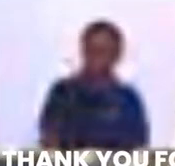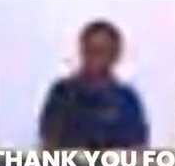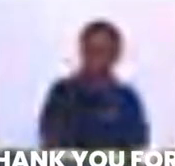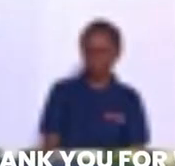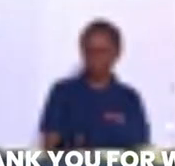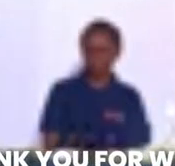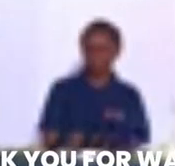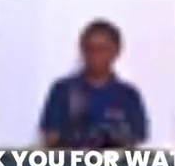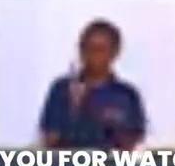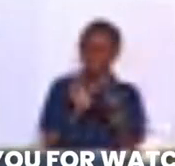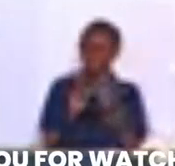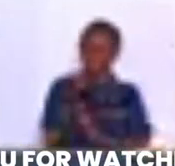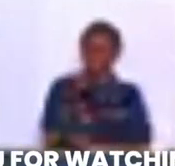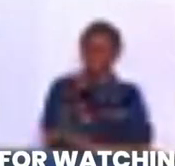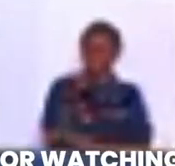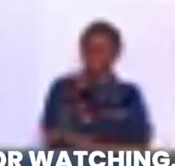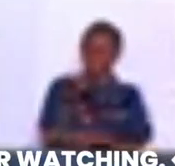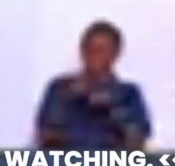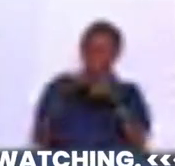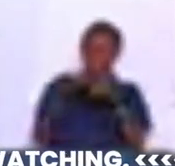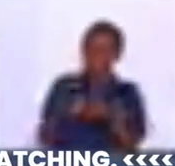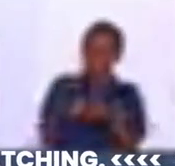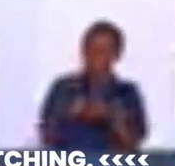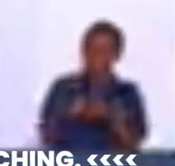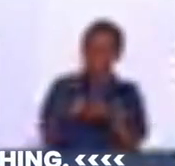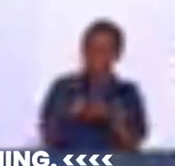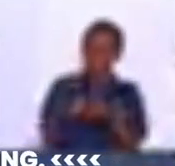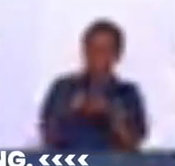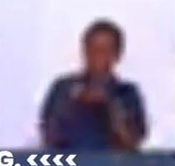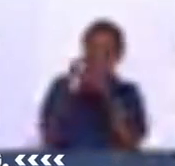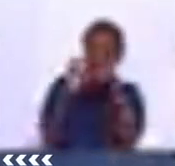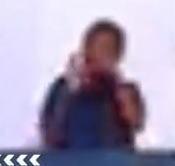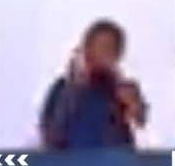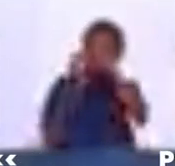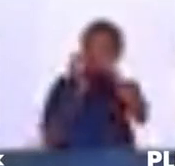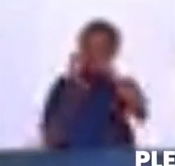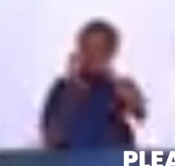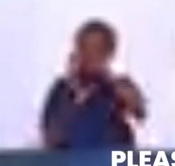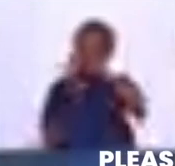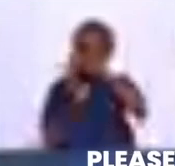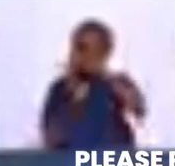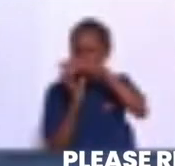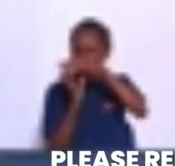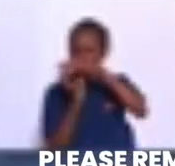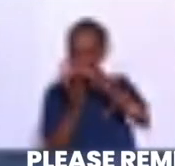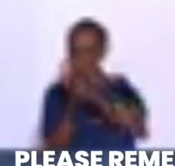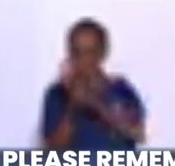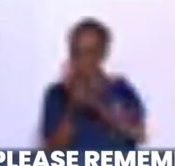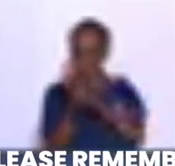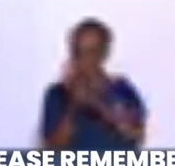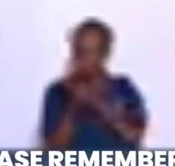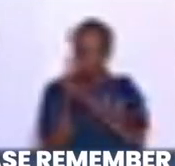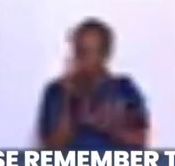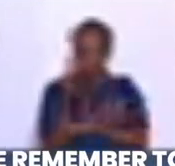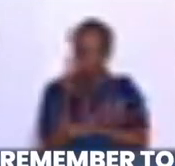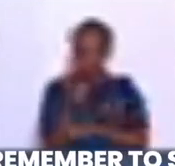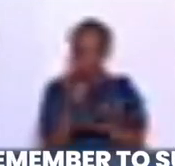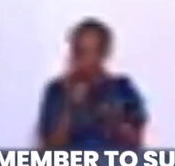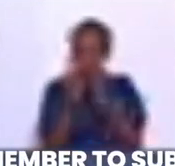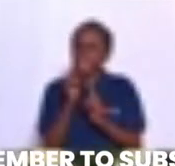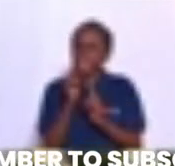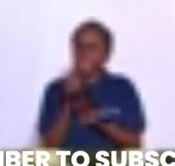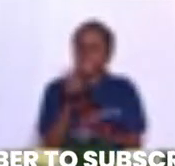So if you want a man to fix a bulb somewhere, you get me? Don't tell